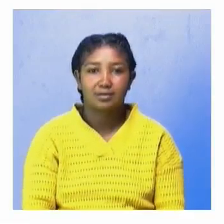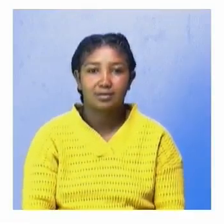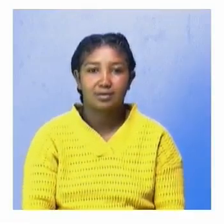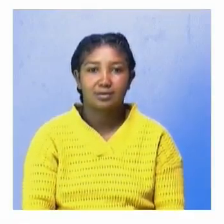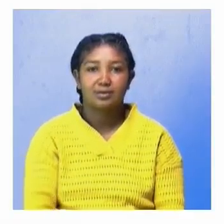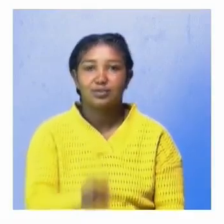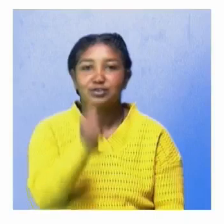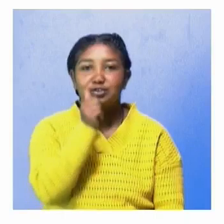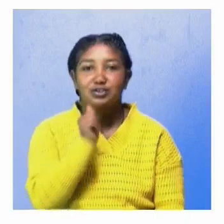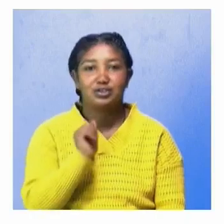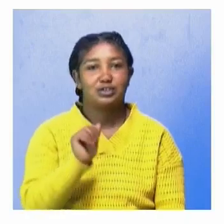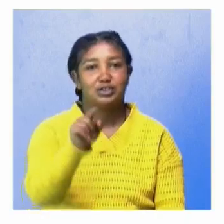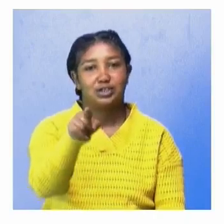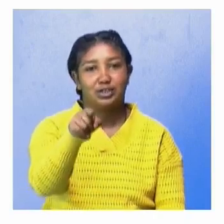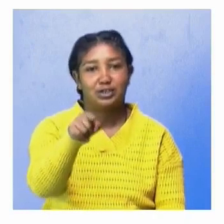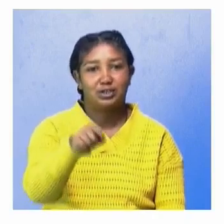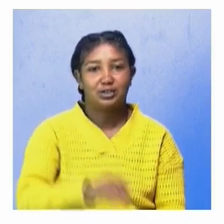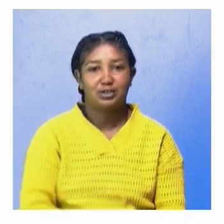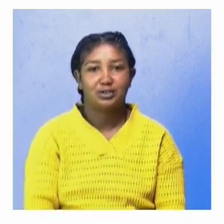She.